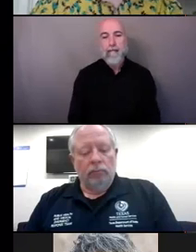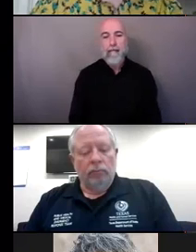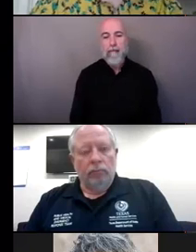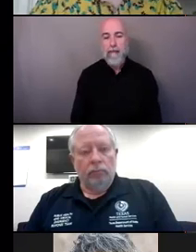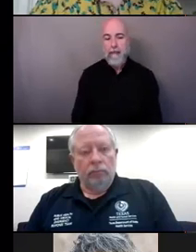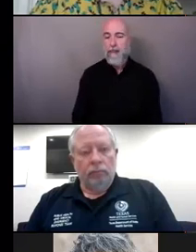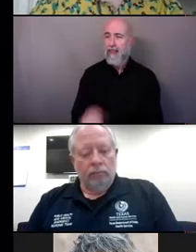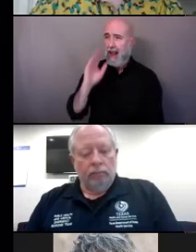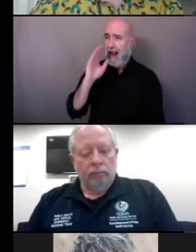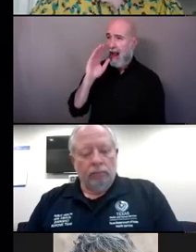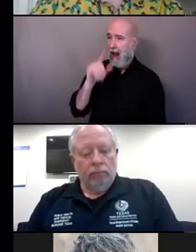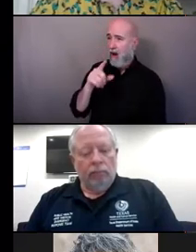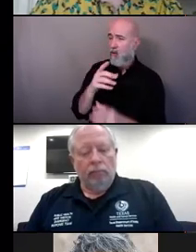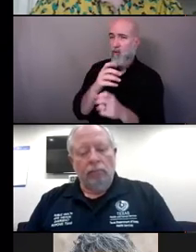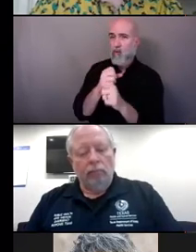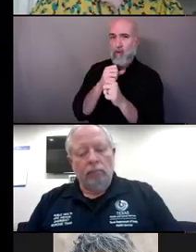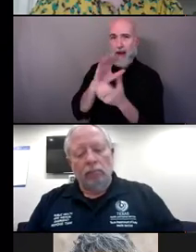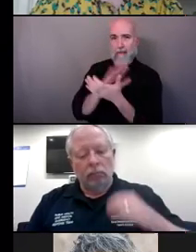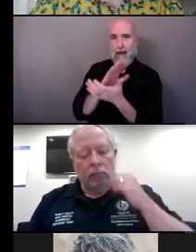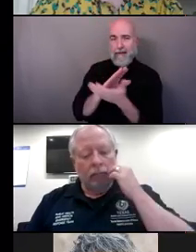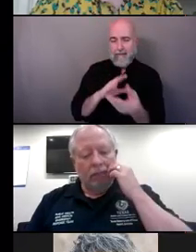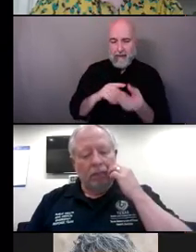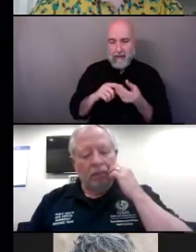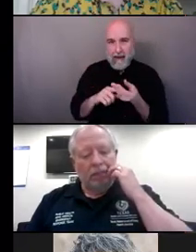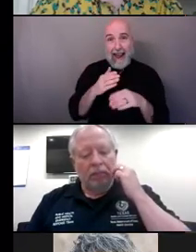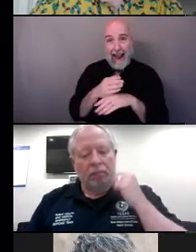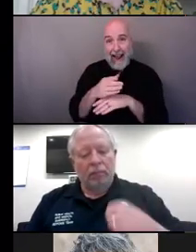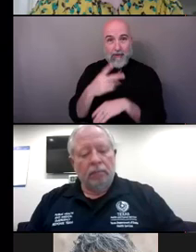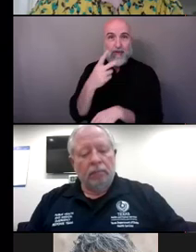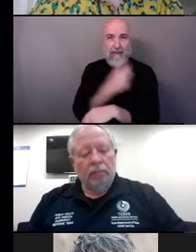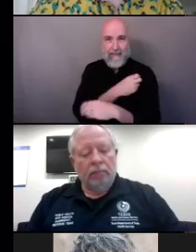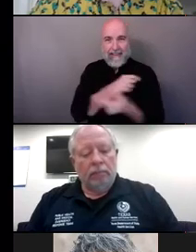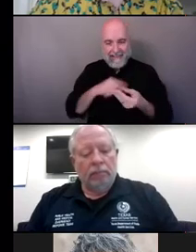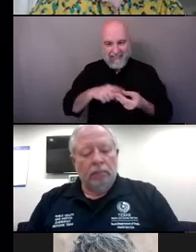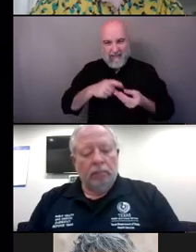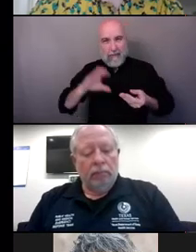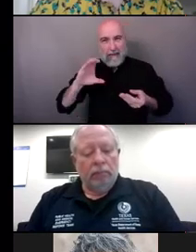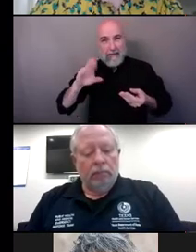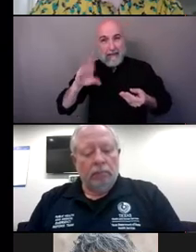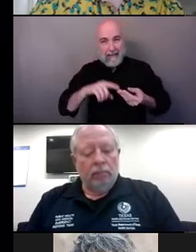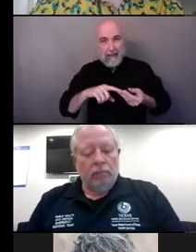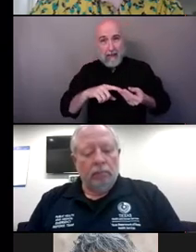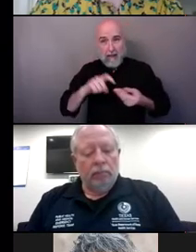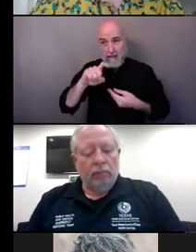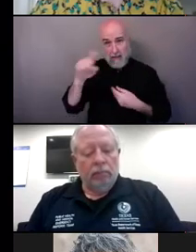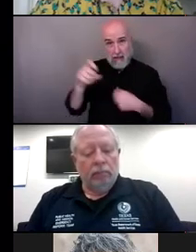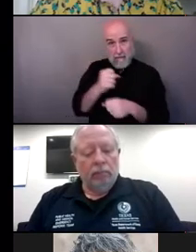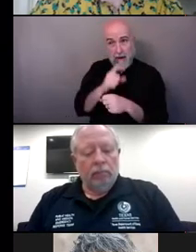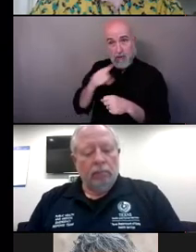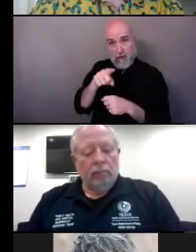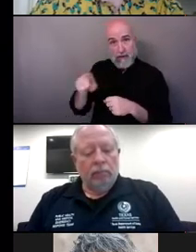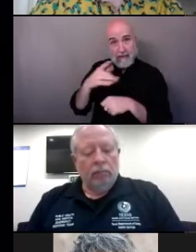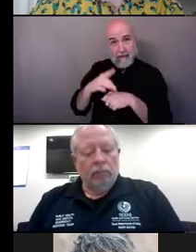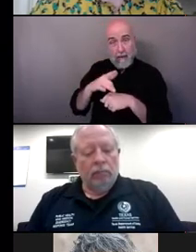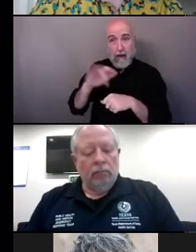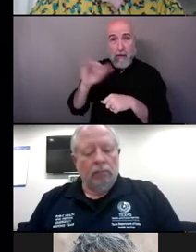I know you receive a packet of information from the CDC after you get your vaccine. Is Texas making sure this is available in alternate